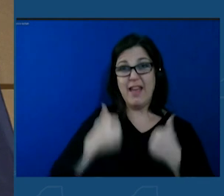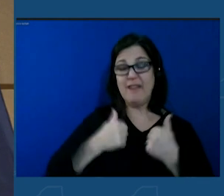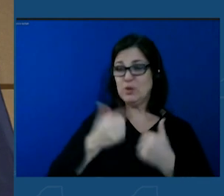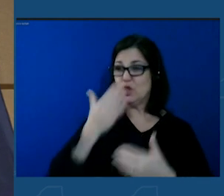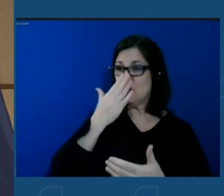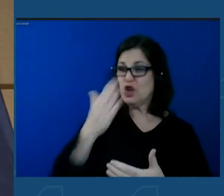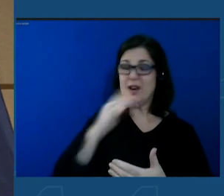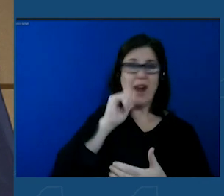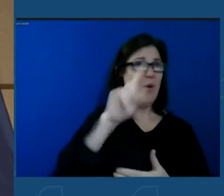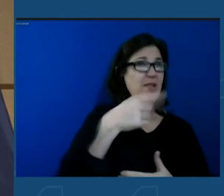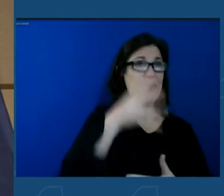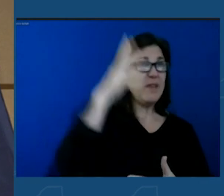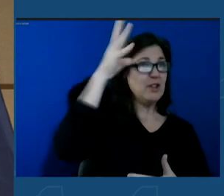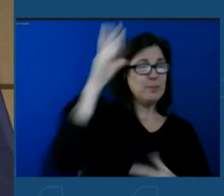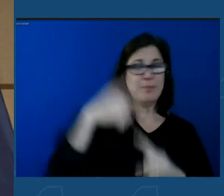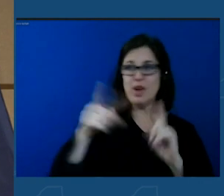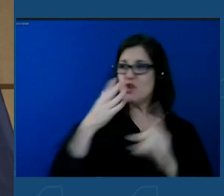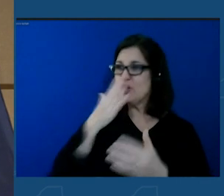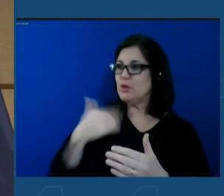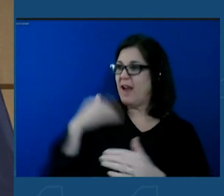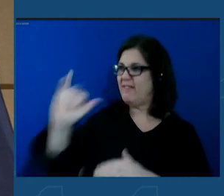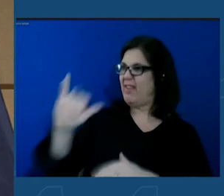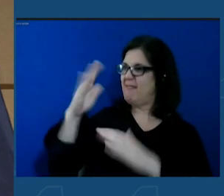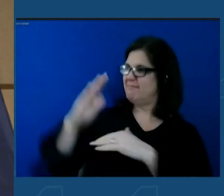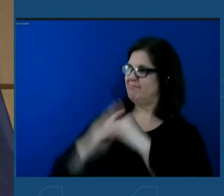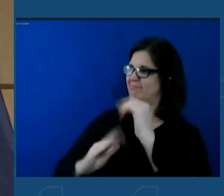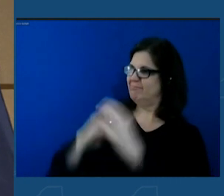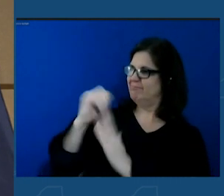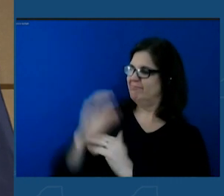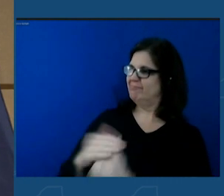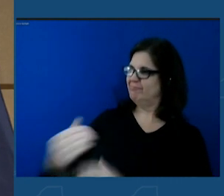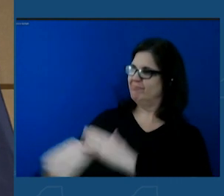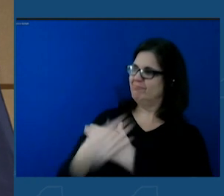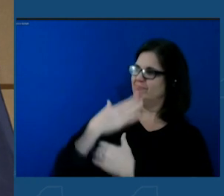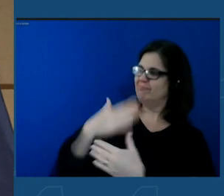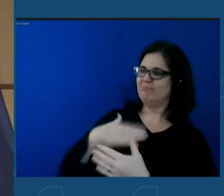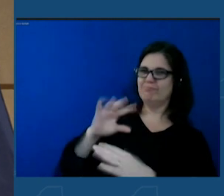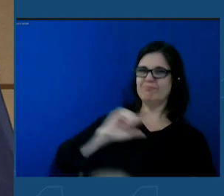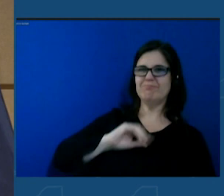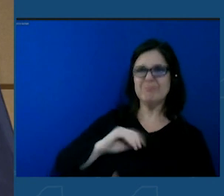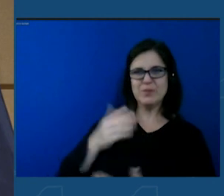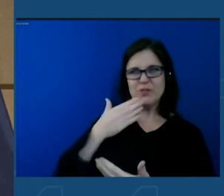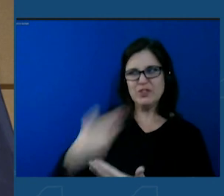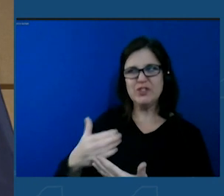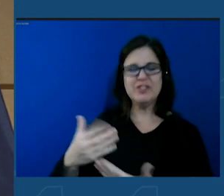with us. For me, Ms. Alana Vega,